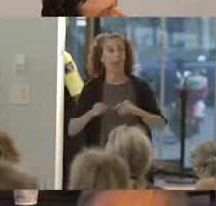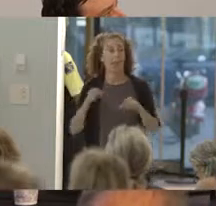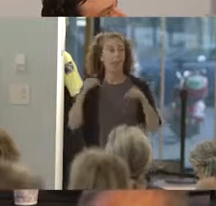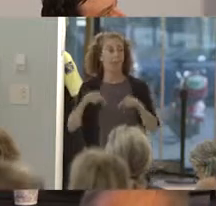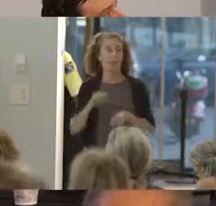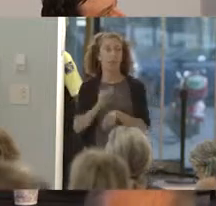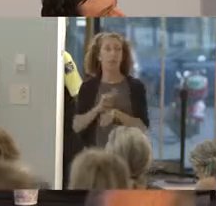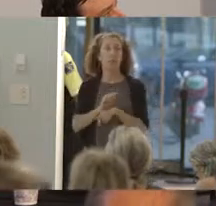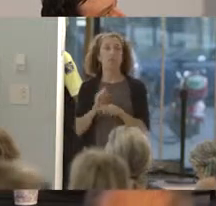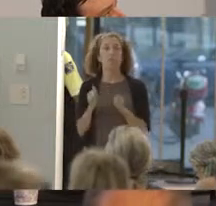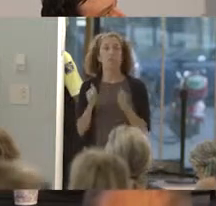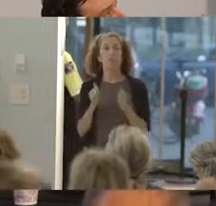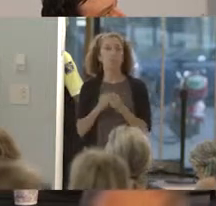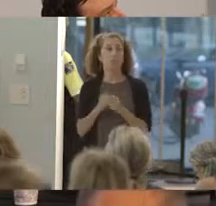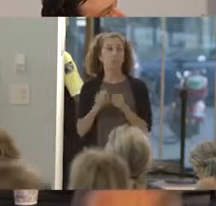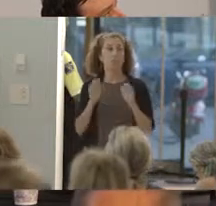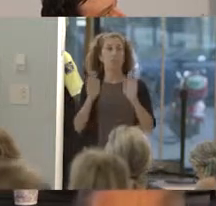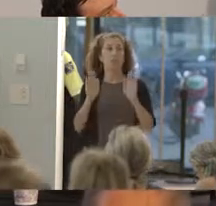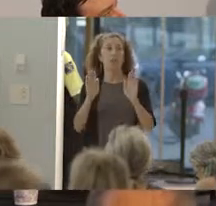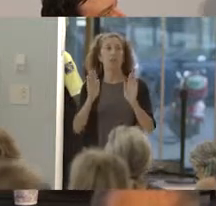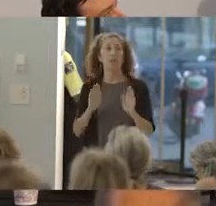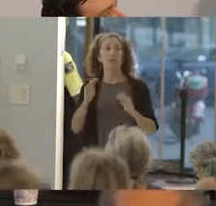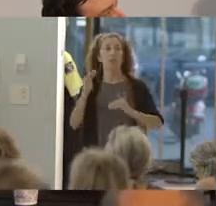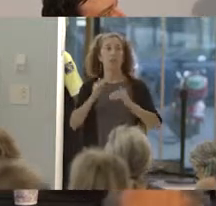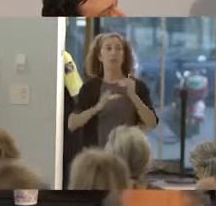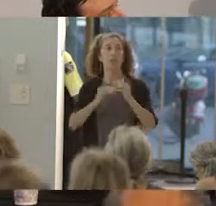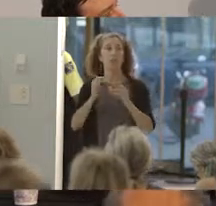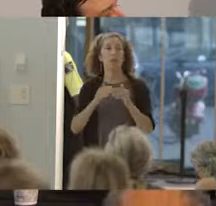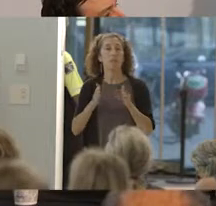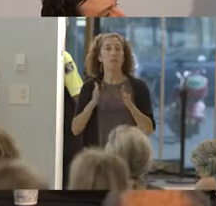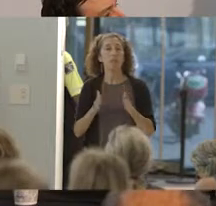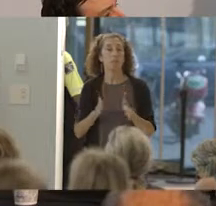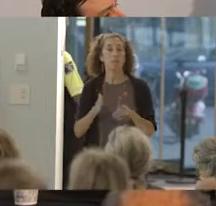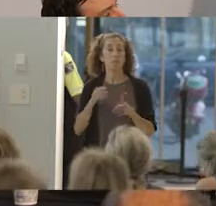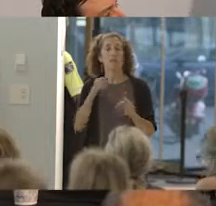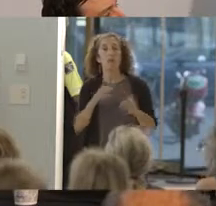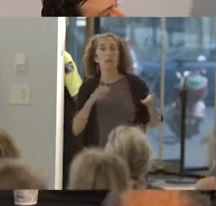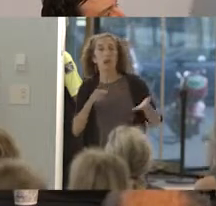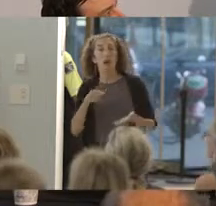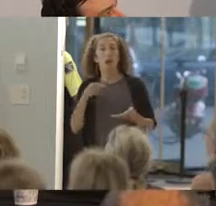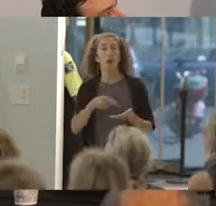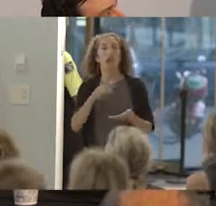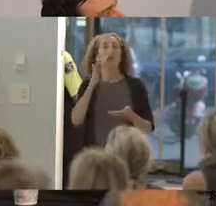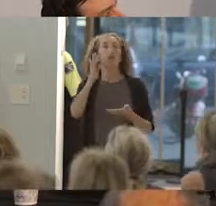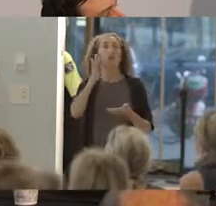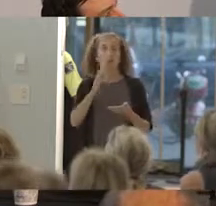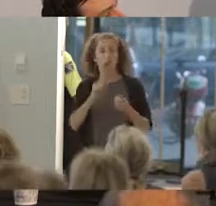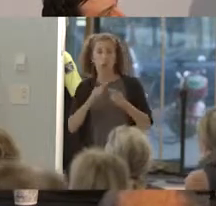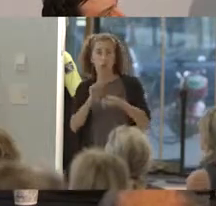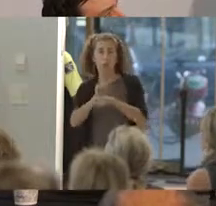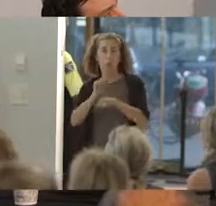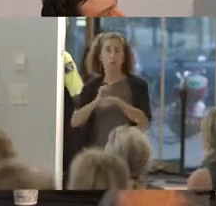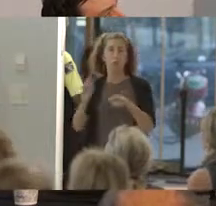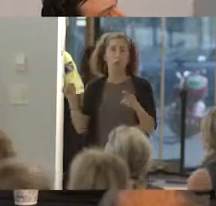We're working with a great constructor who are going to be looking at everything they can do to make it as quick as possible